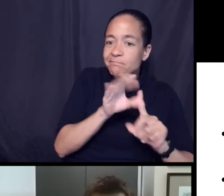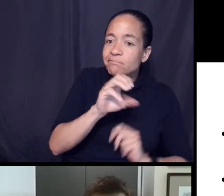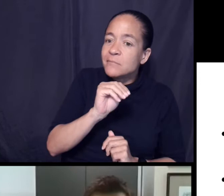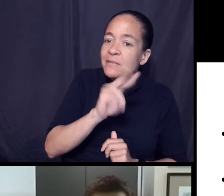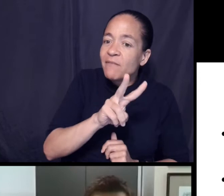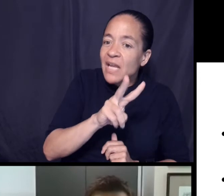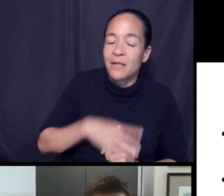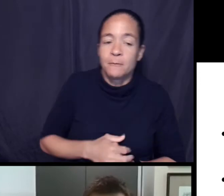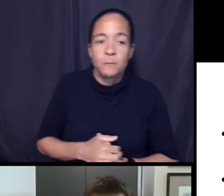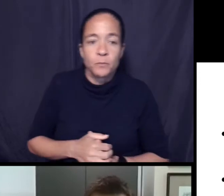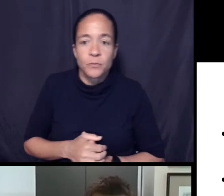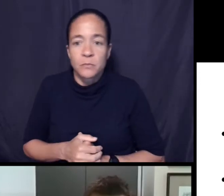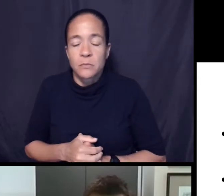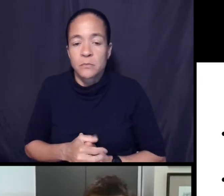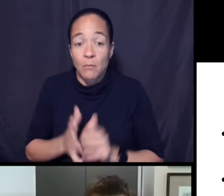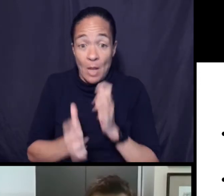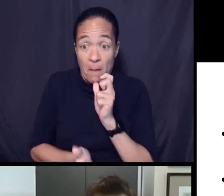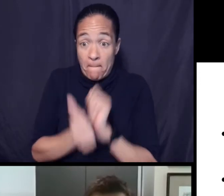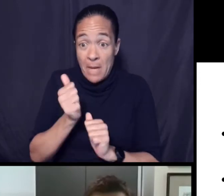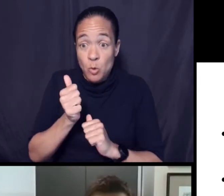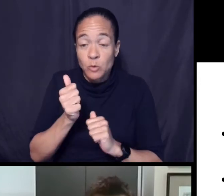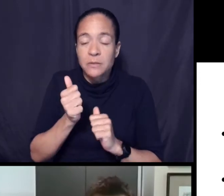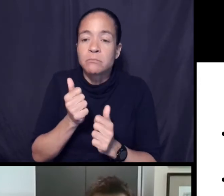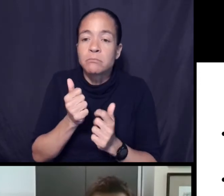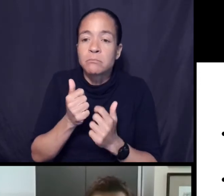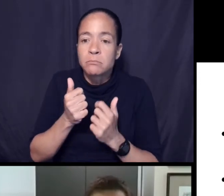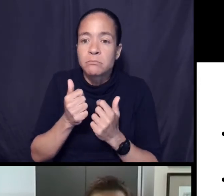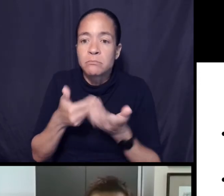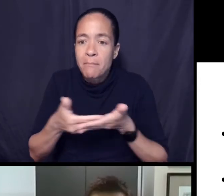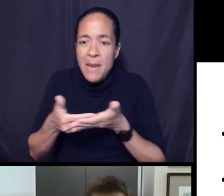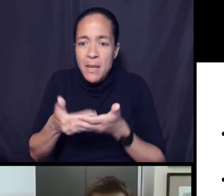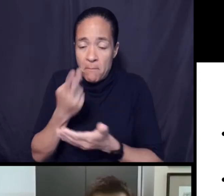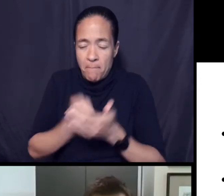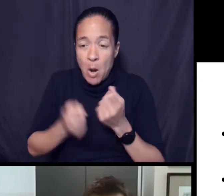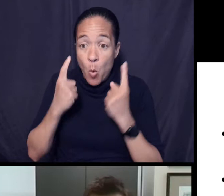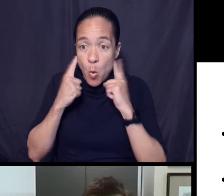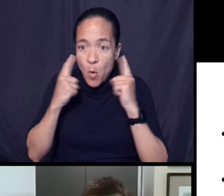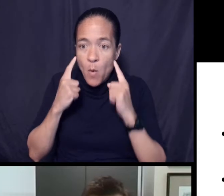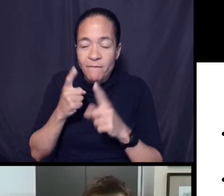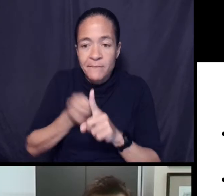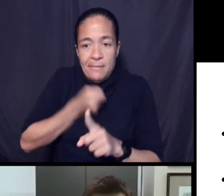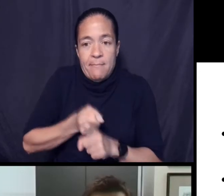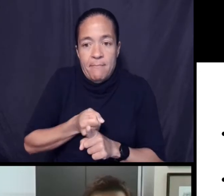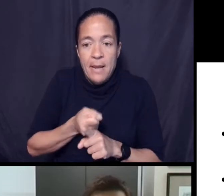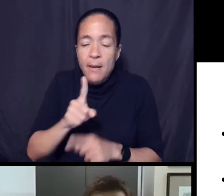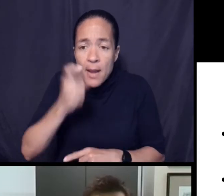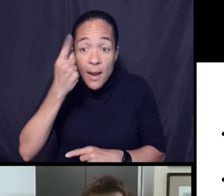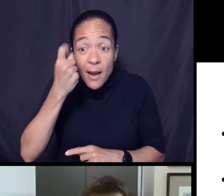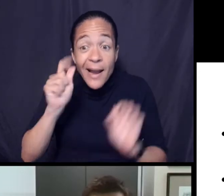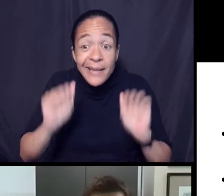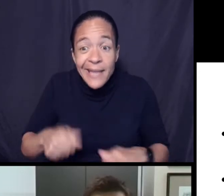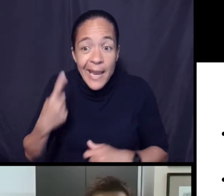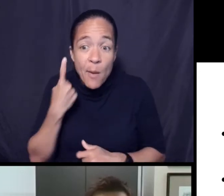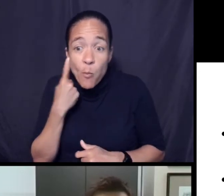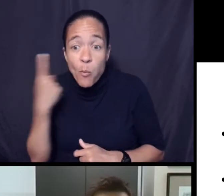Most of the time, both ears are affected, but this can just occur on one side, one